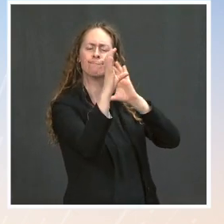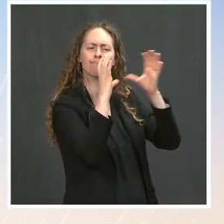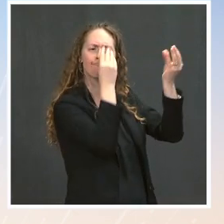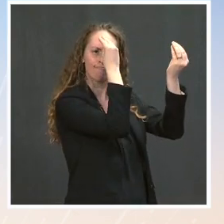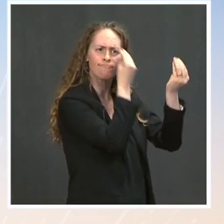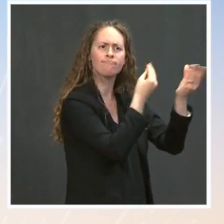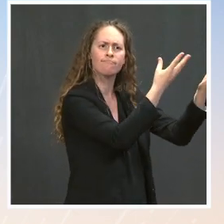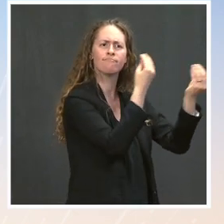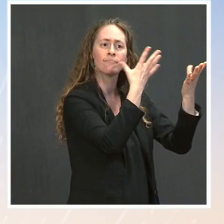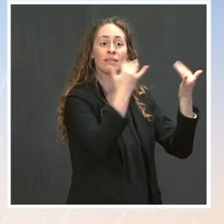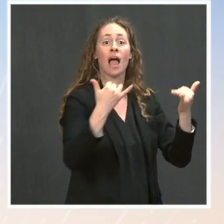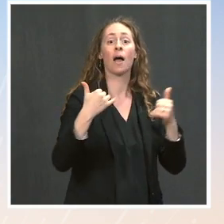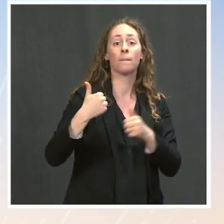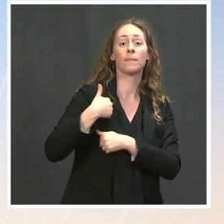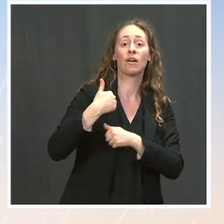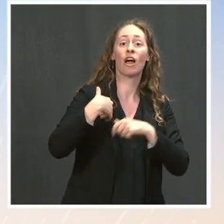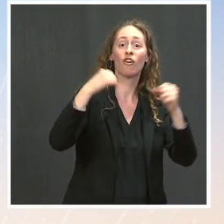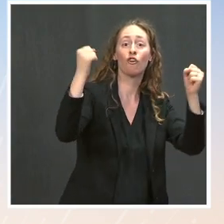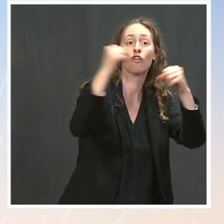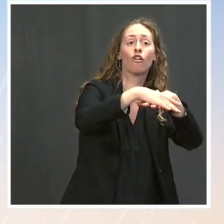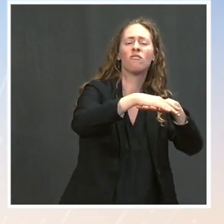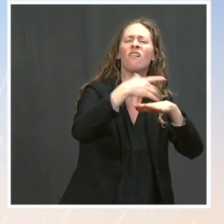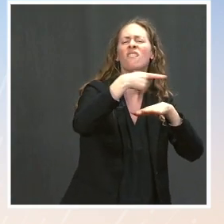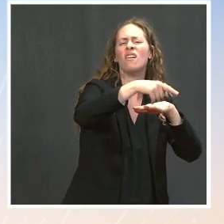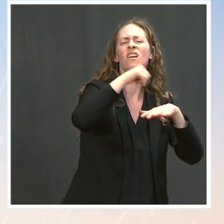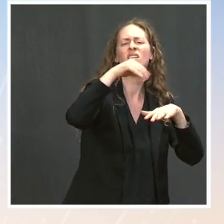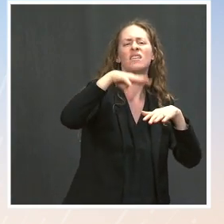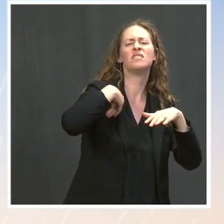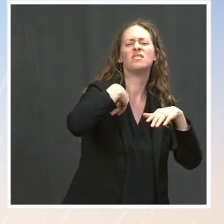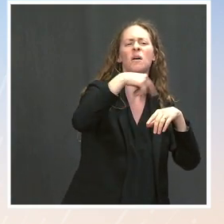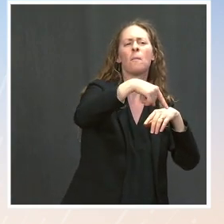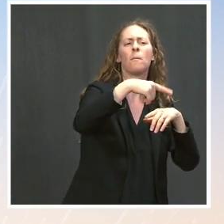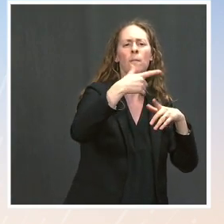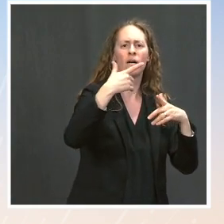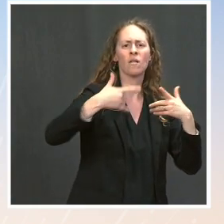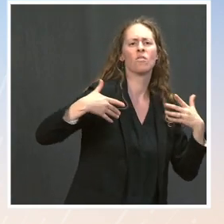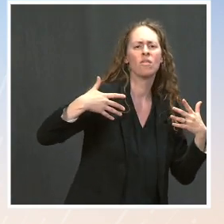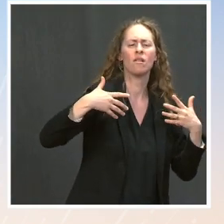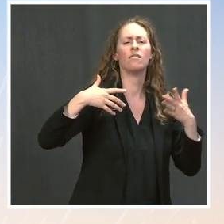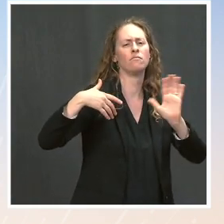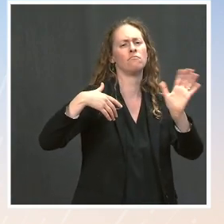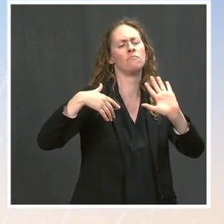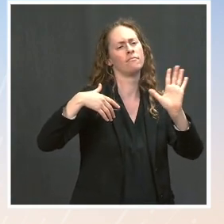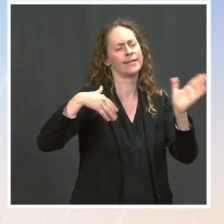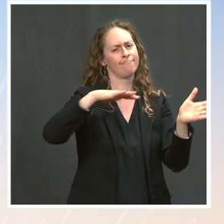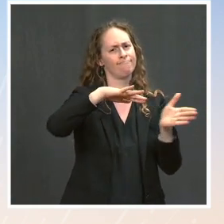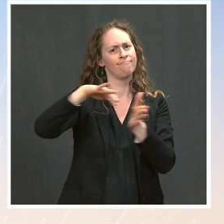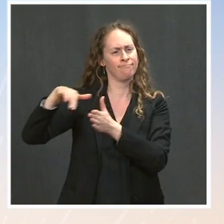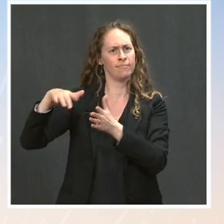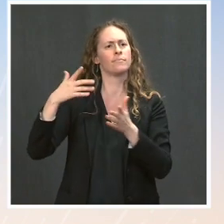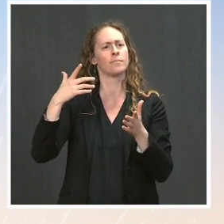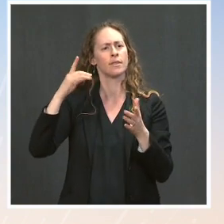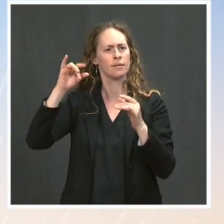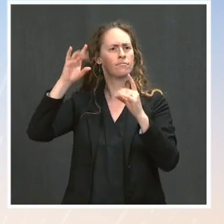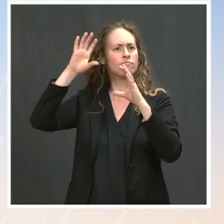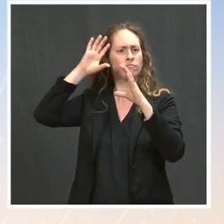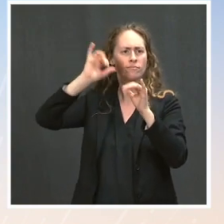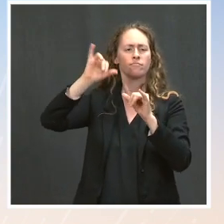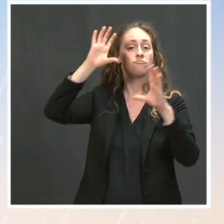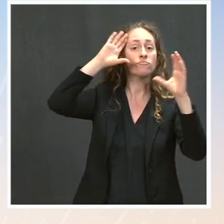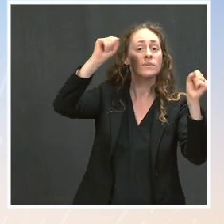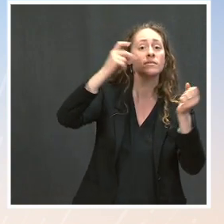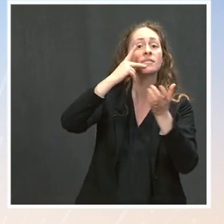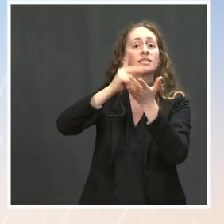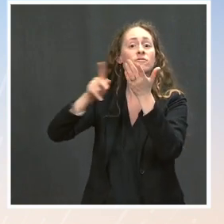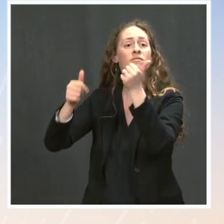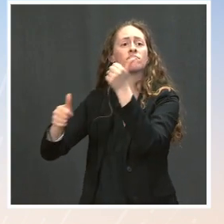unacceptable, that escalation is unacceptable, and President Biden, Secretary Blinken, and others don't hold back in